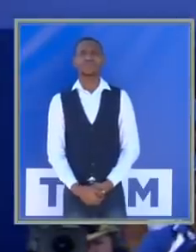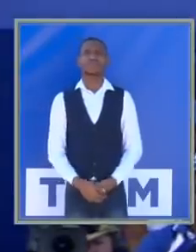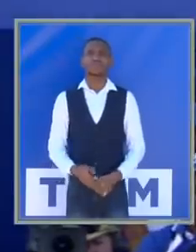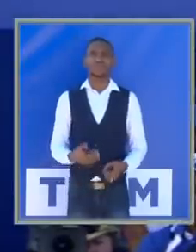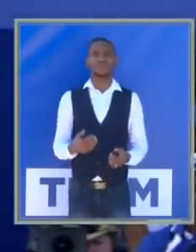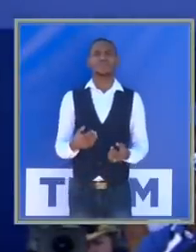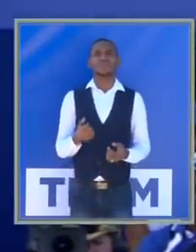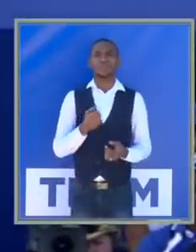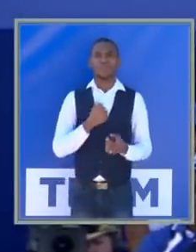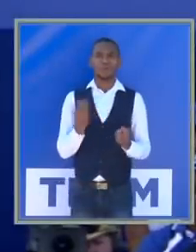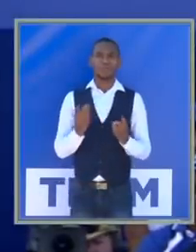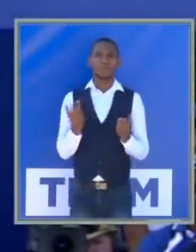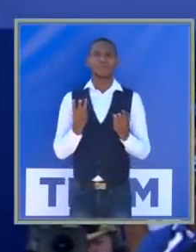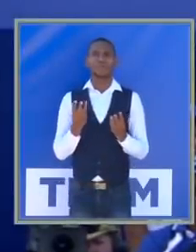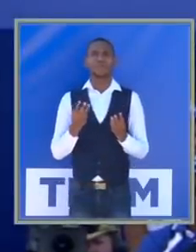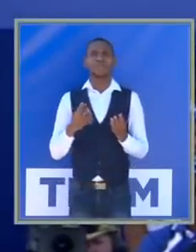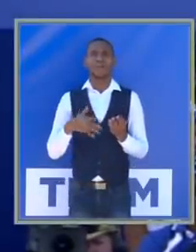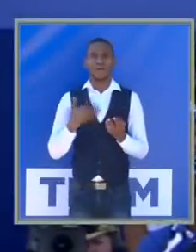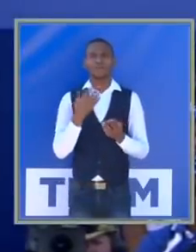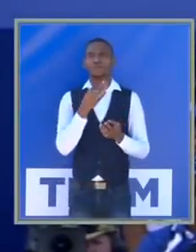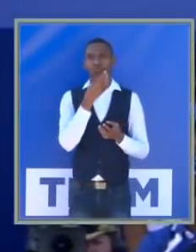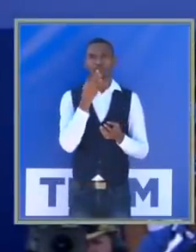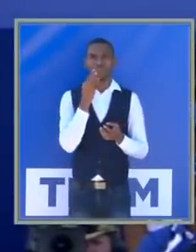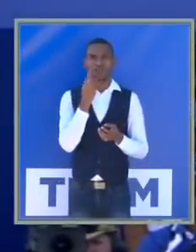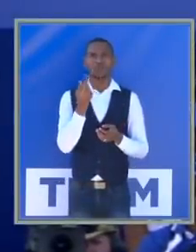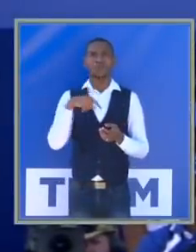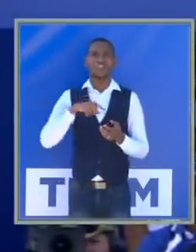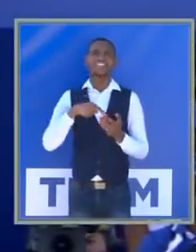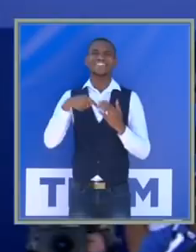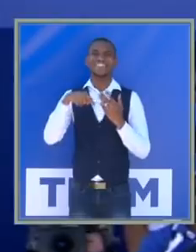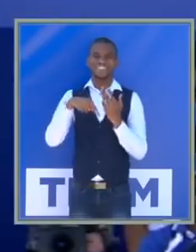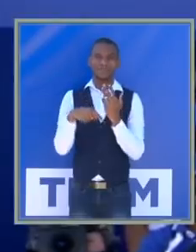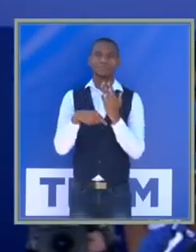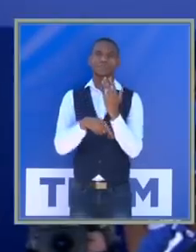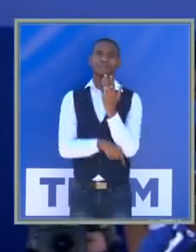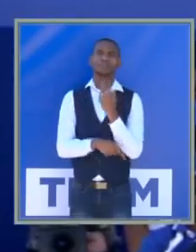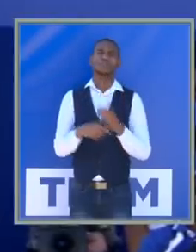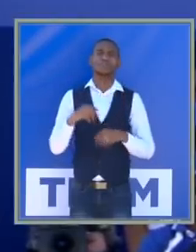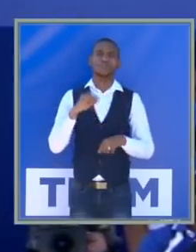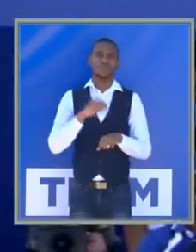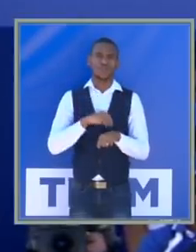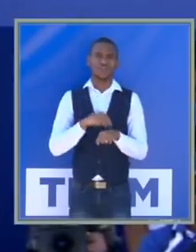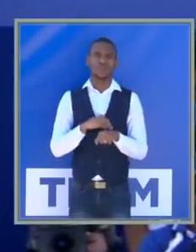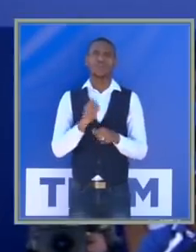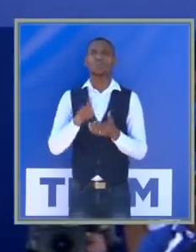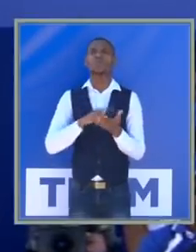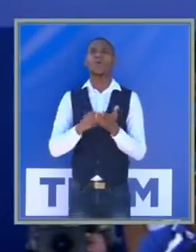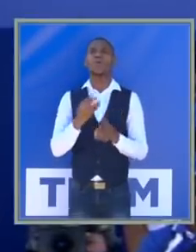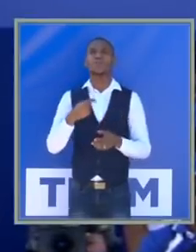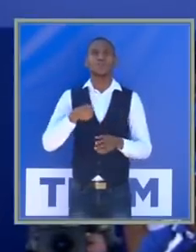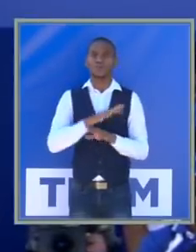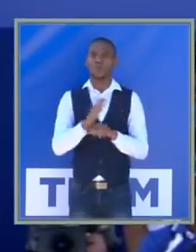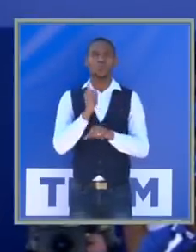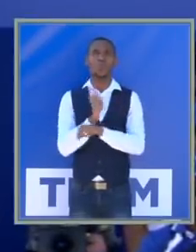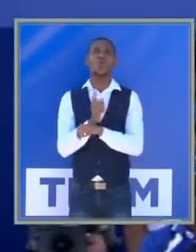Bagaitso, I want to tell you we are in deep trouble. It would be wrong of me not to warn